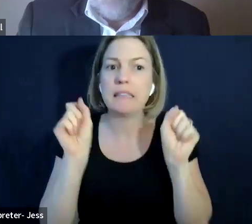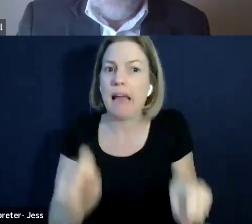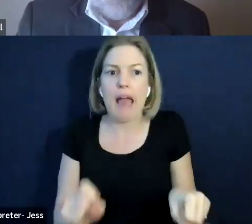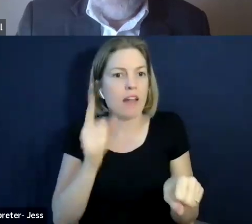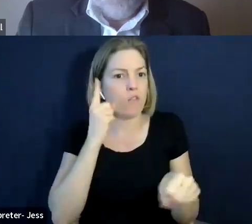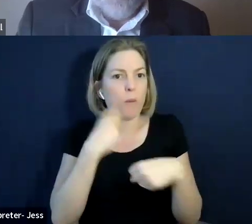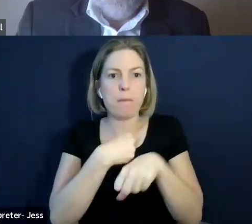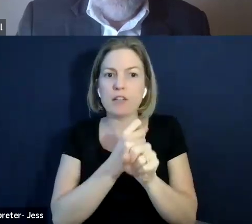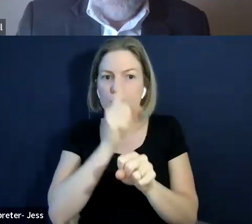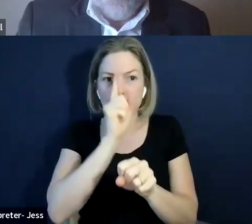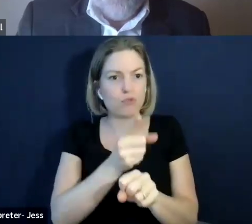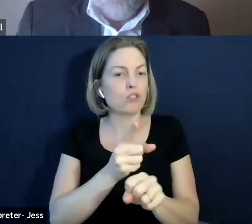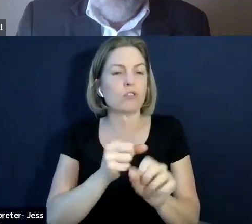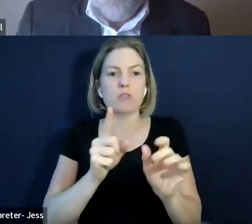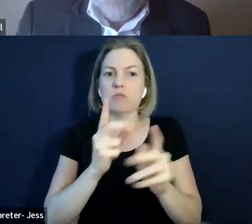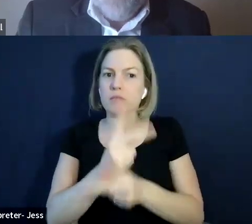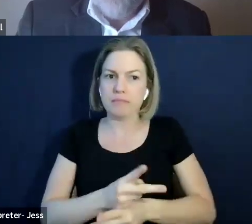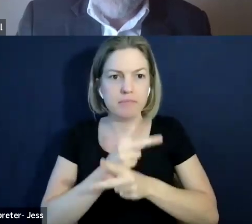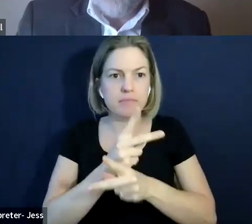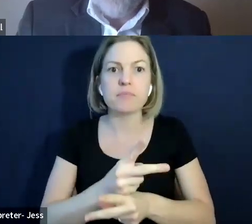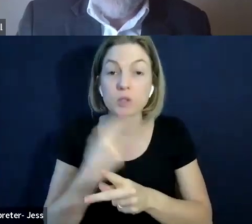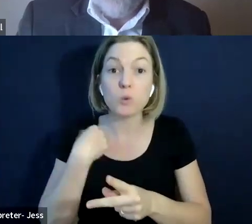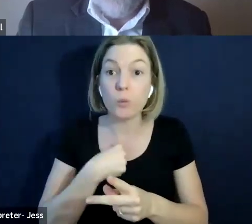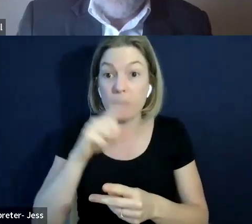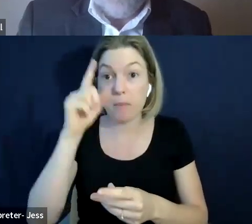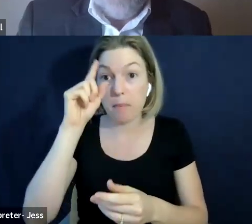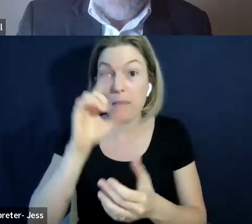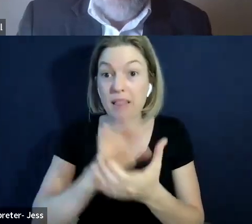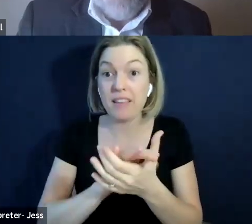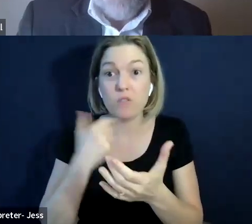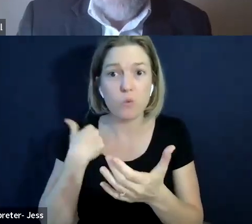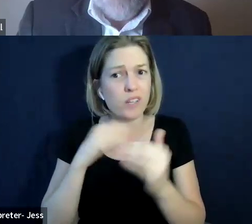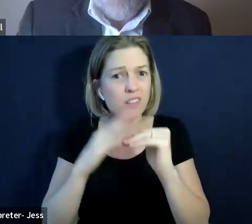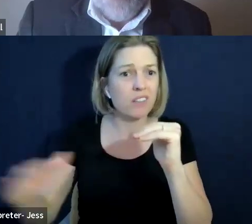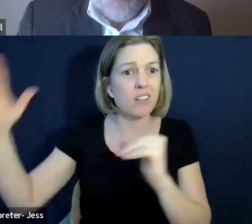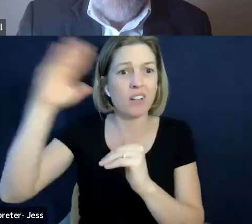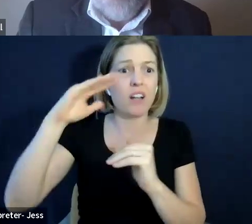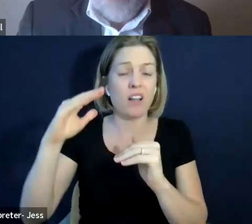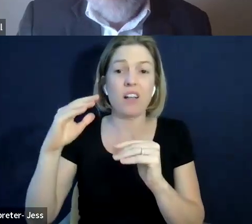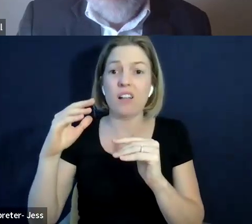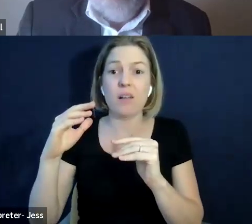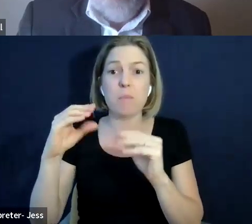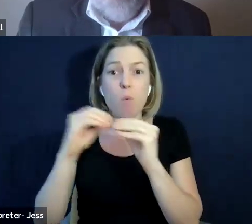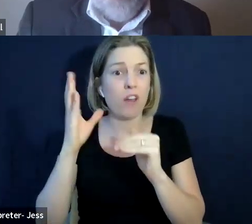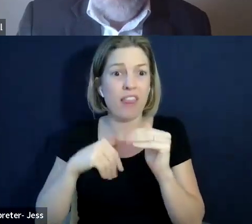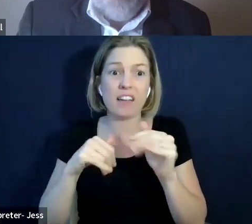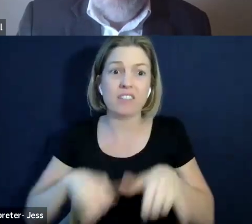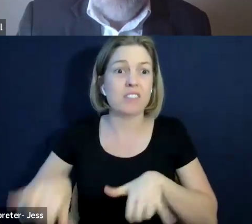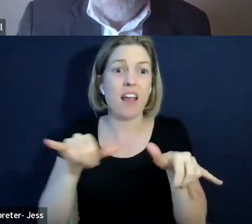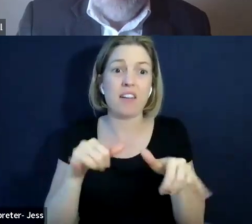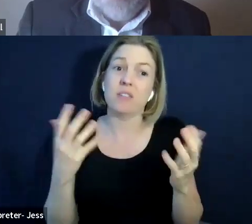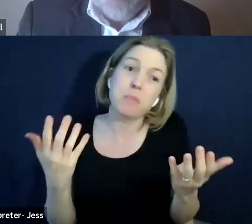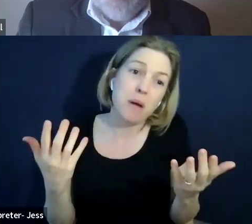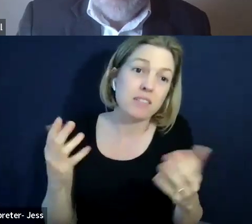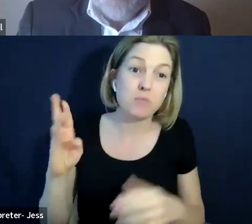to a point where, you know, we believe we're above and beyond the standard of care. And Brian, I don't know if you can walk